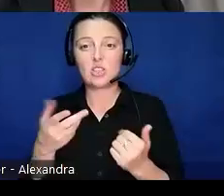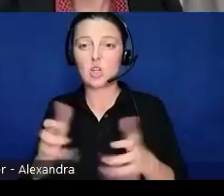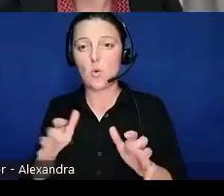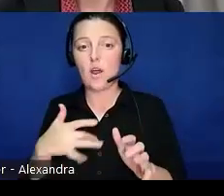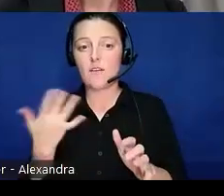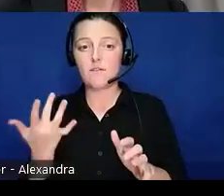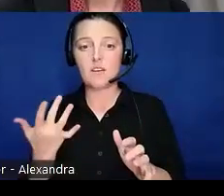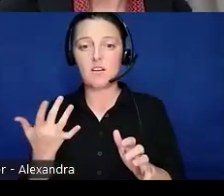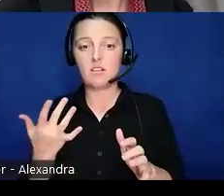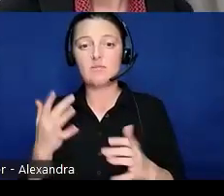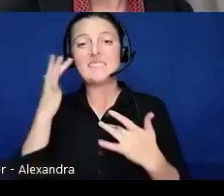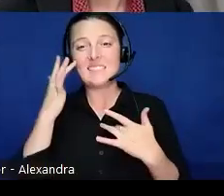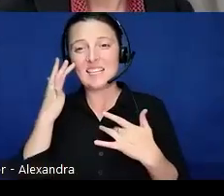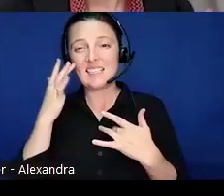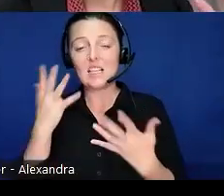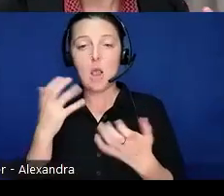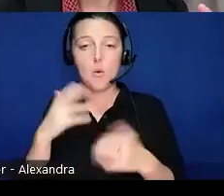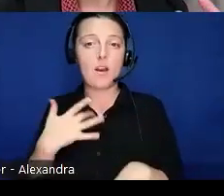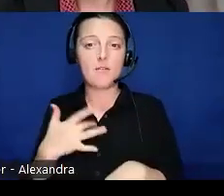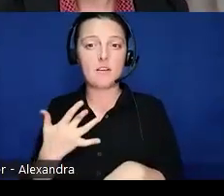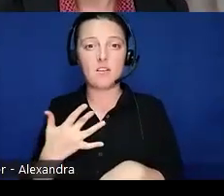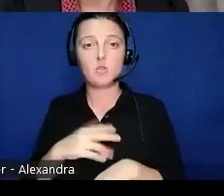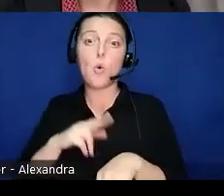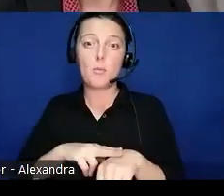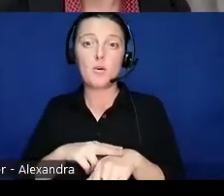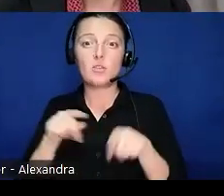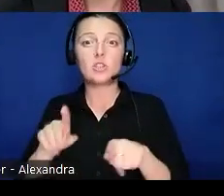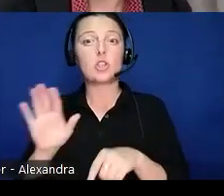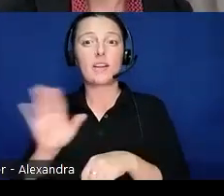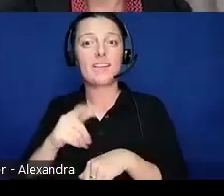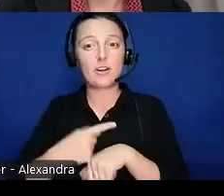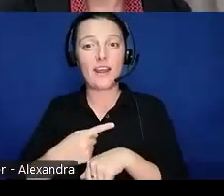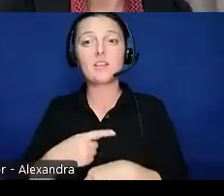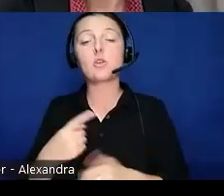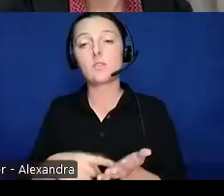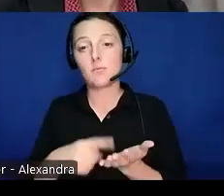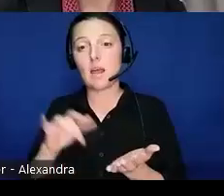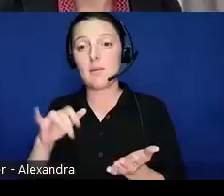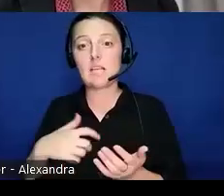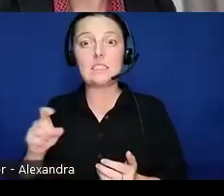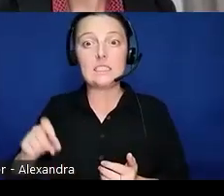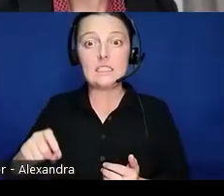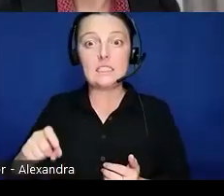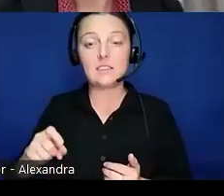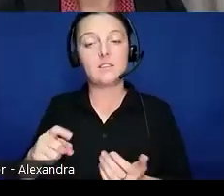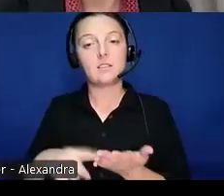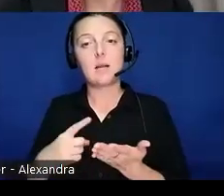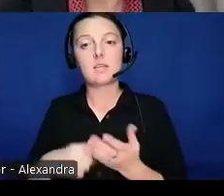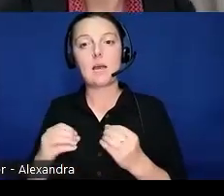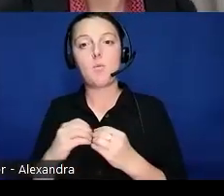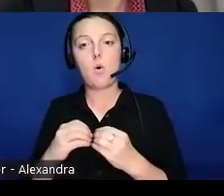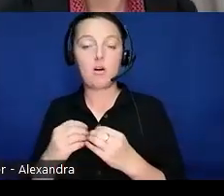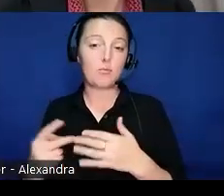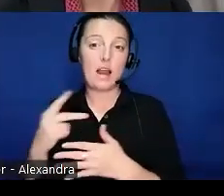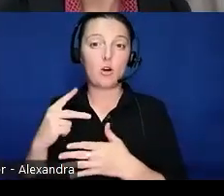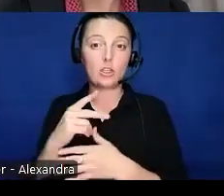their day. And sometimes that need and urge can take priority over actually treating that and